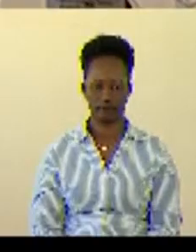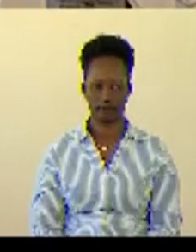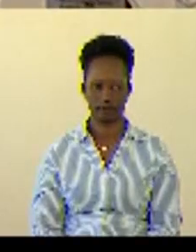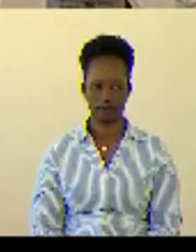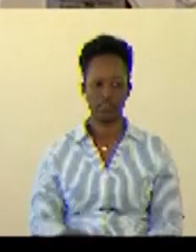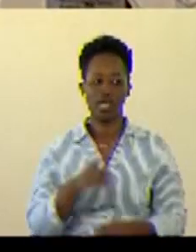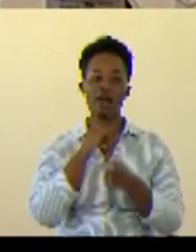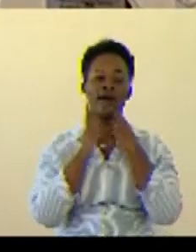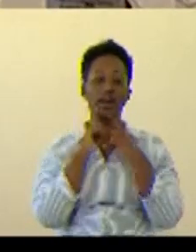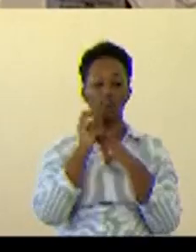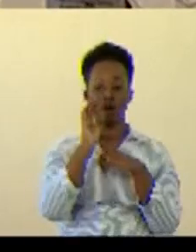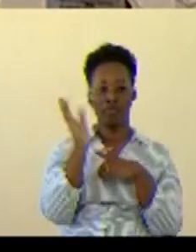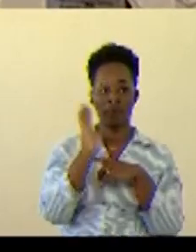color